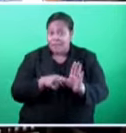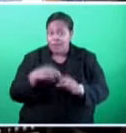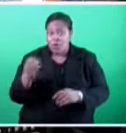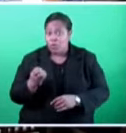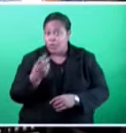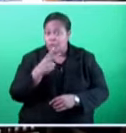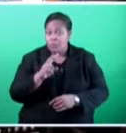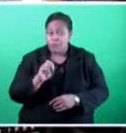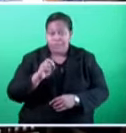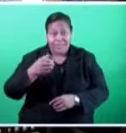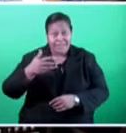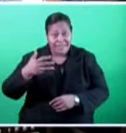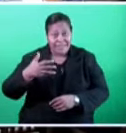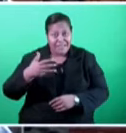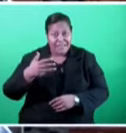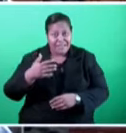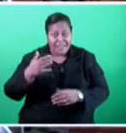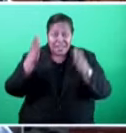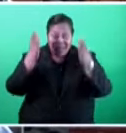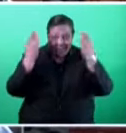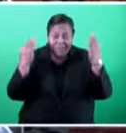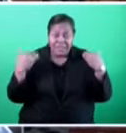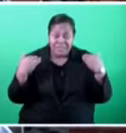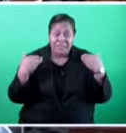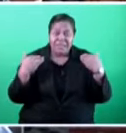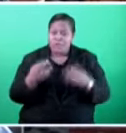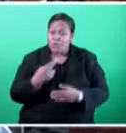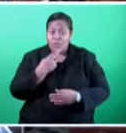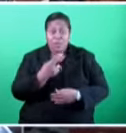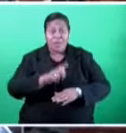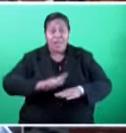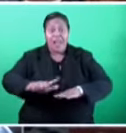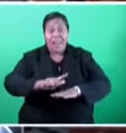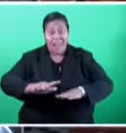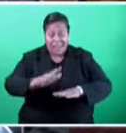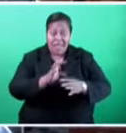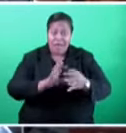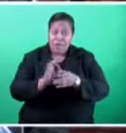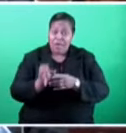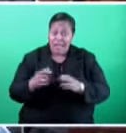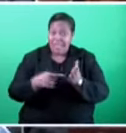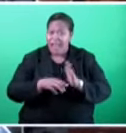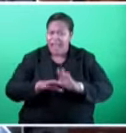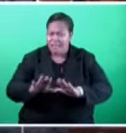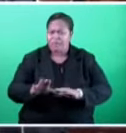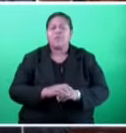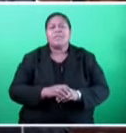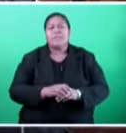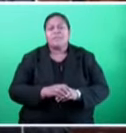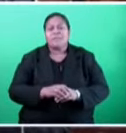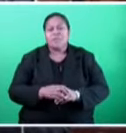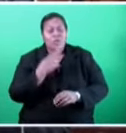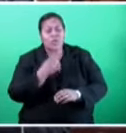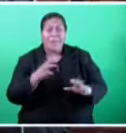2019, the Honorable Minister had said to landowners in Televu, Wendamu River, that, and I quote in the media,